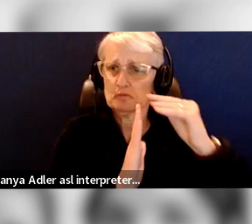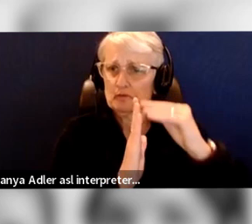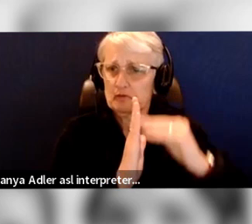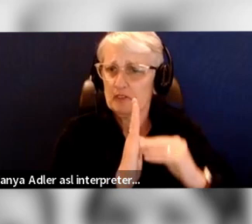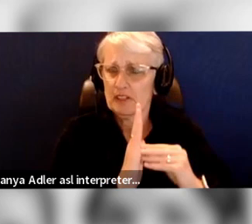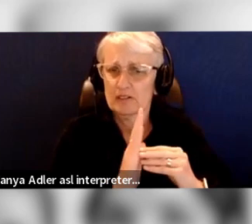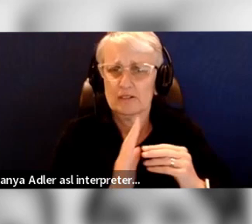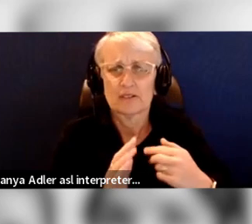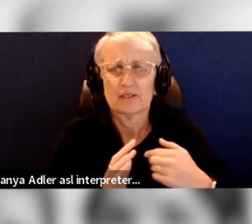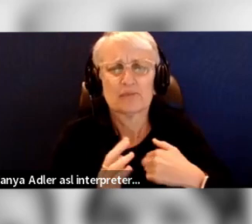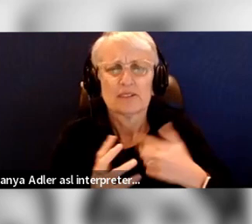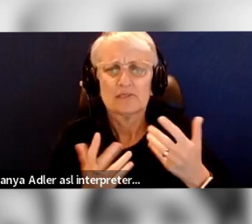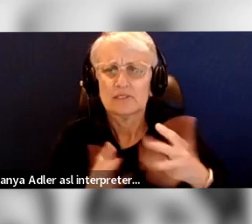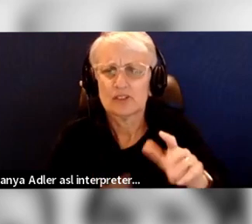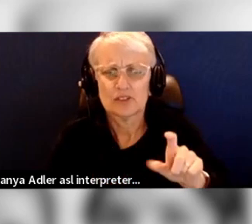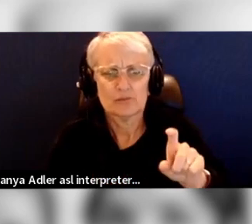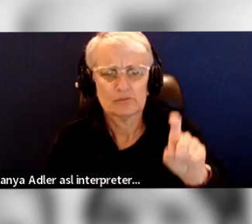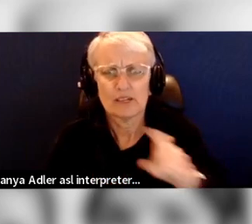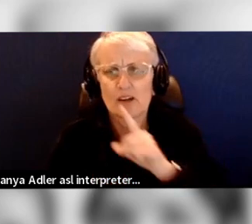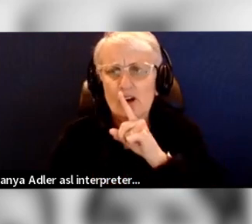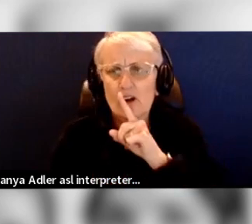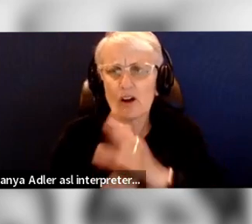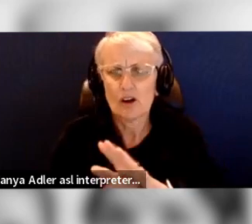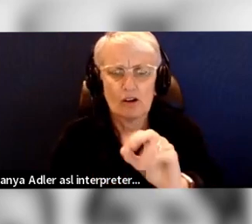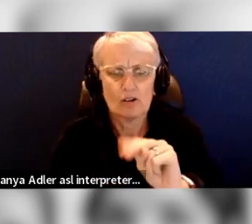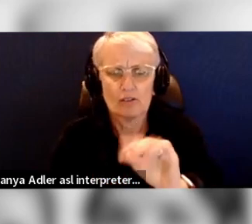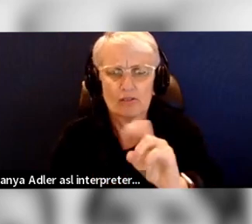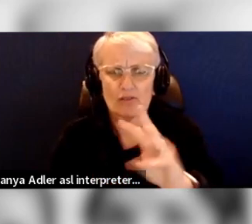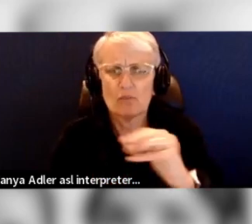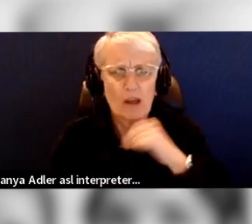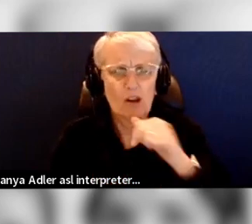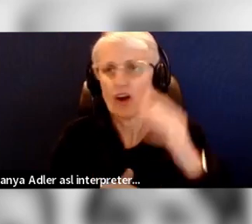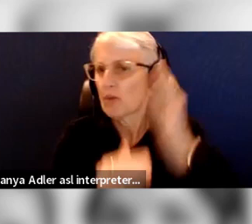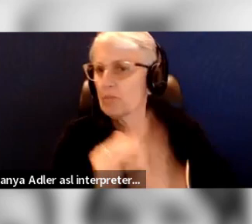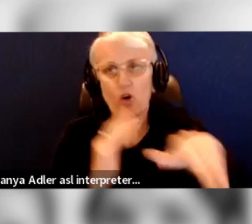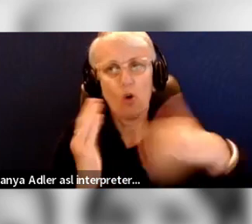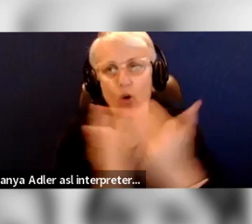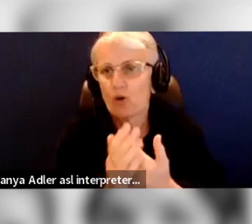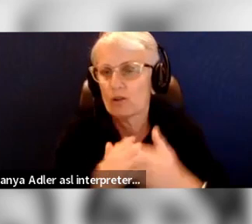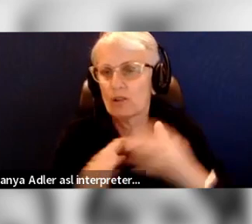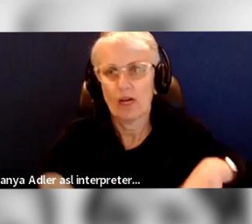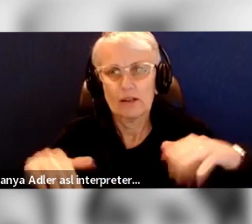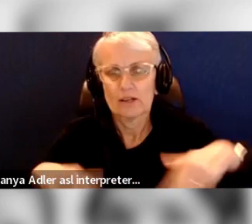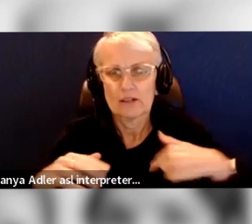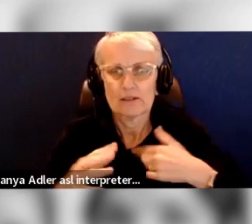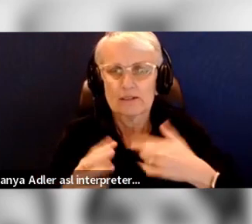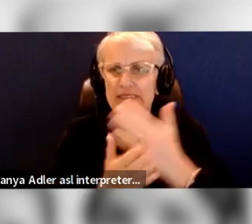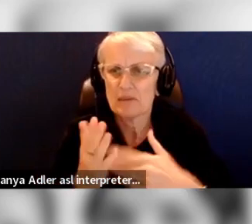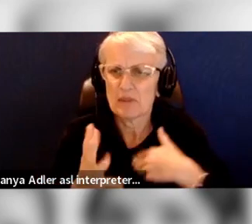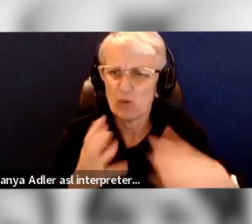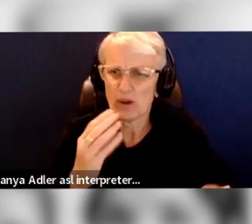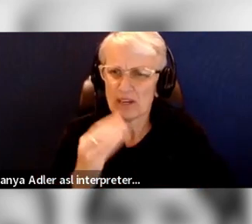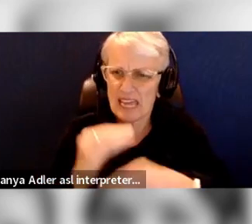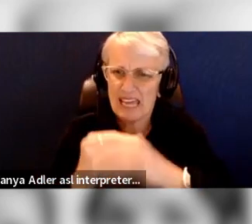had clicked confirm, but I haven't completed the whole application. I realized there's a couple of points that I wanted to add to when